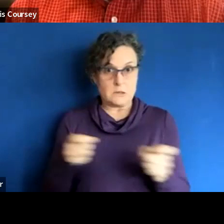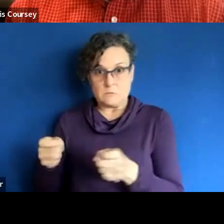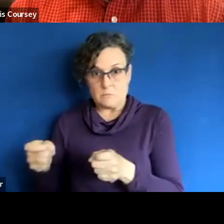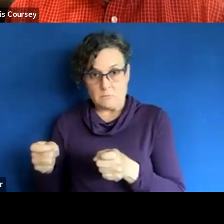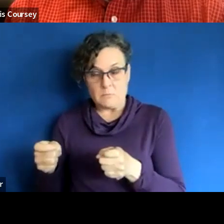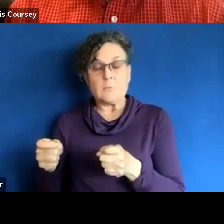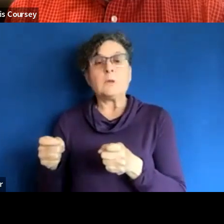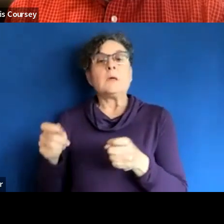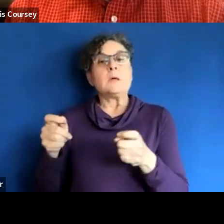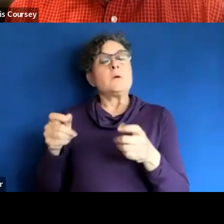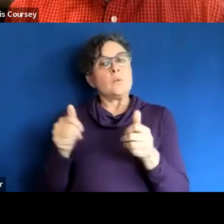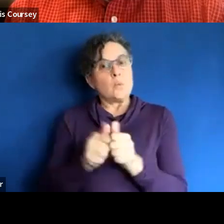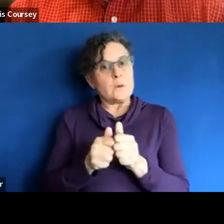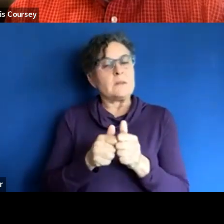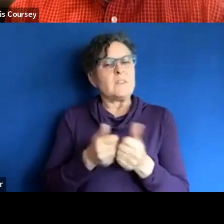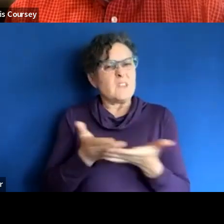500 plus beds.